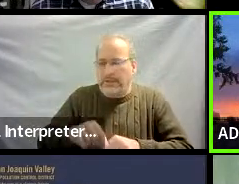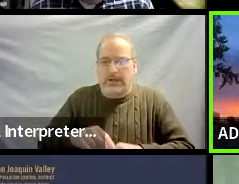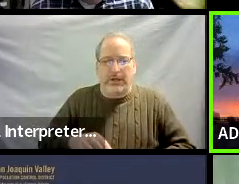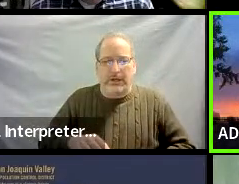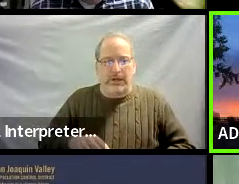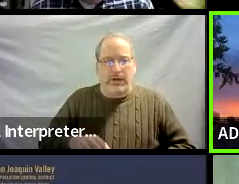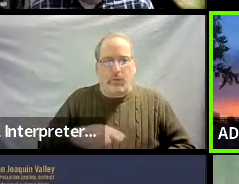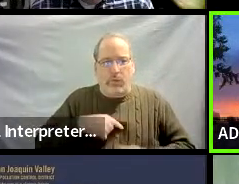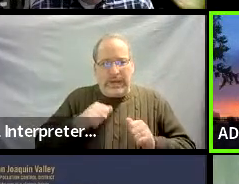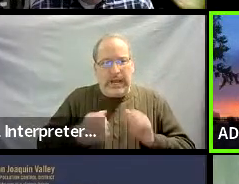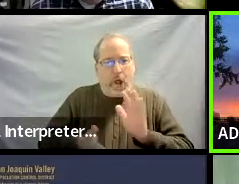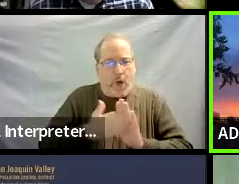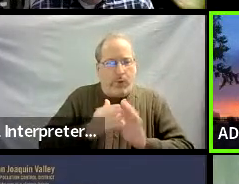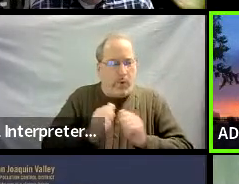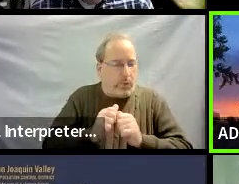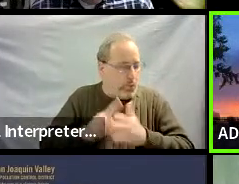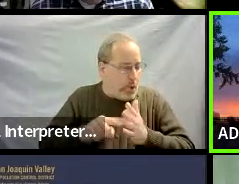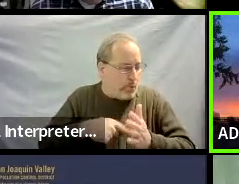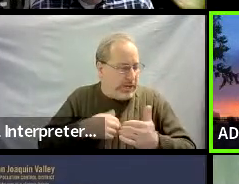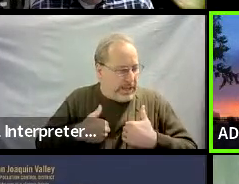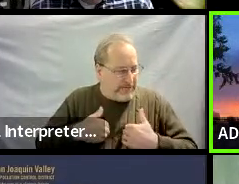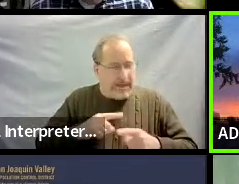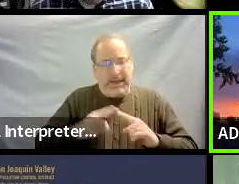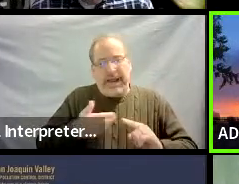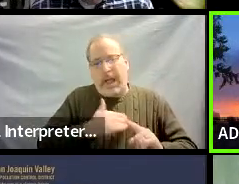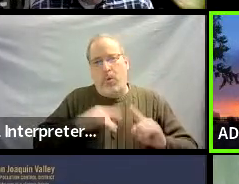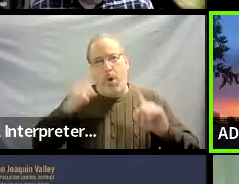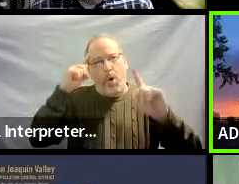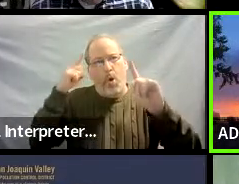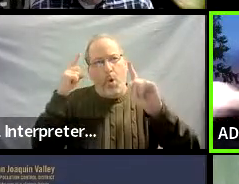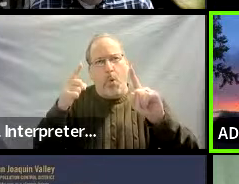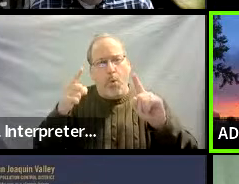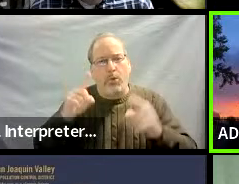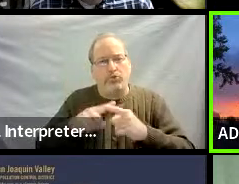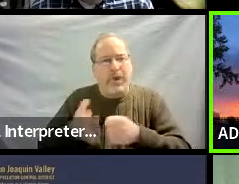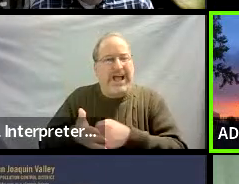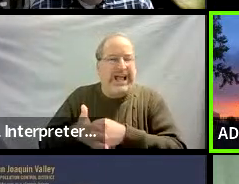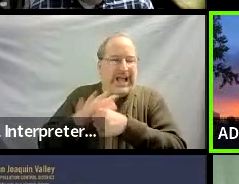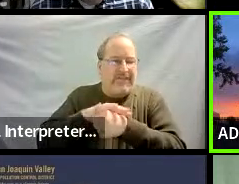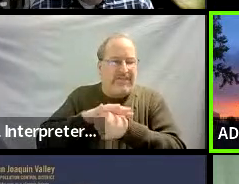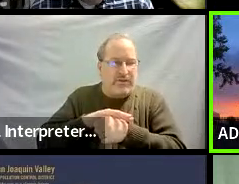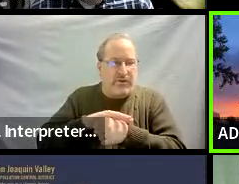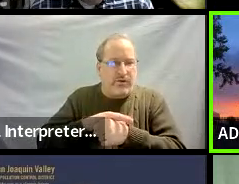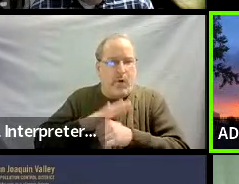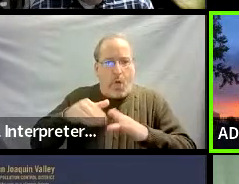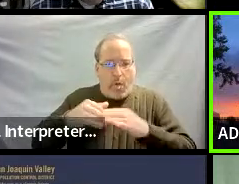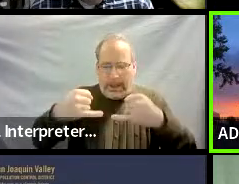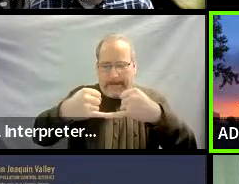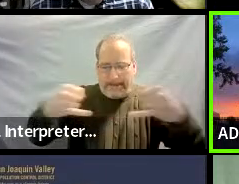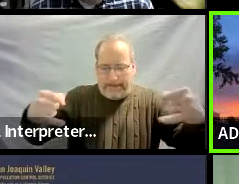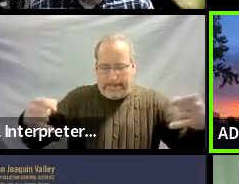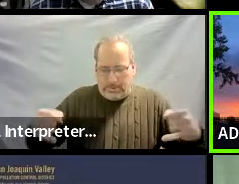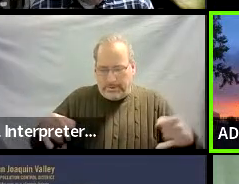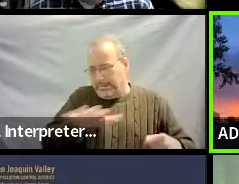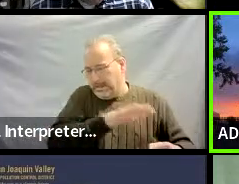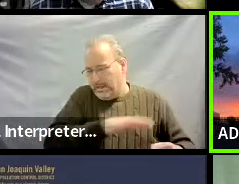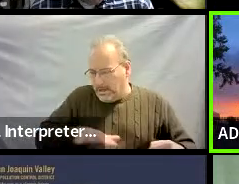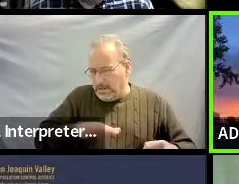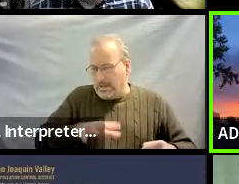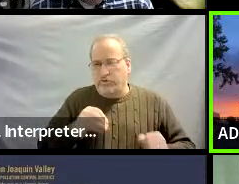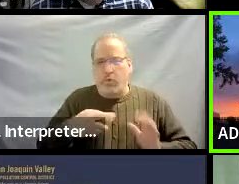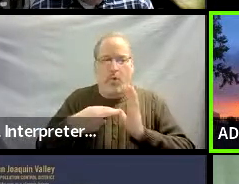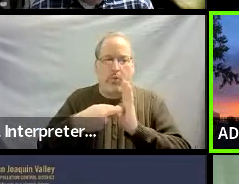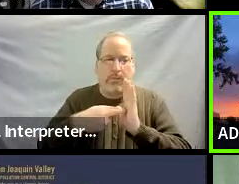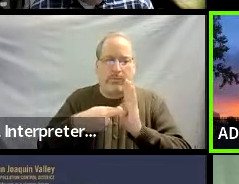stand currently, but as Jonathan pointed out, and our goal it's to cover, you know, the boundary as best as we can. And so the representation, I think,